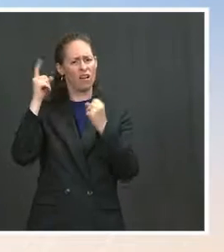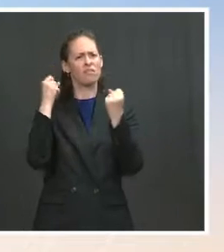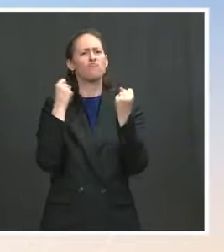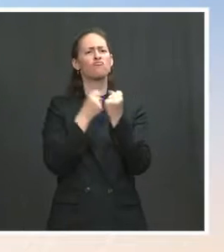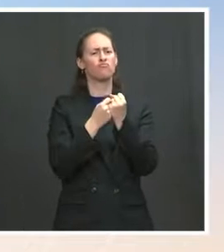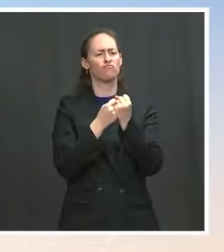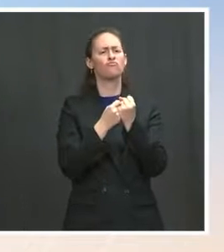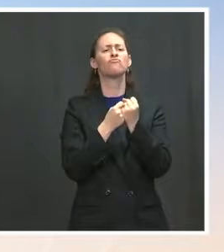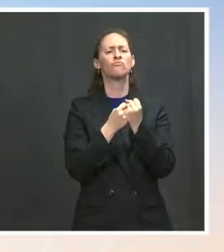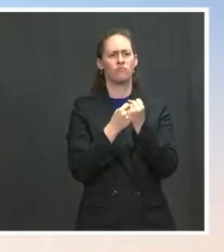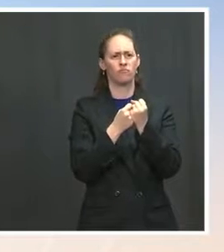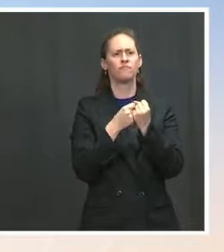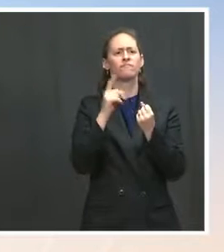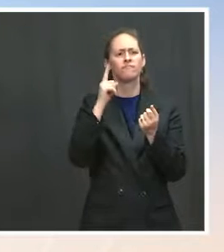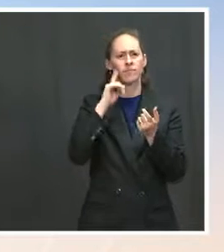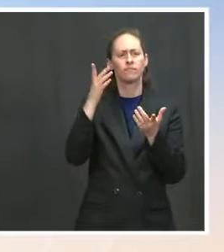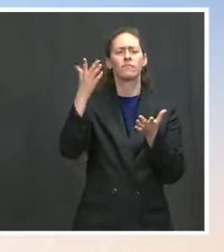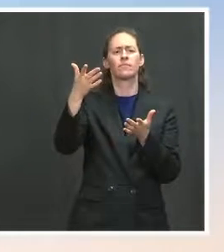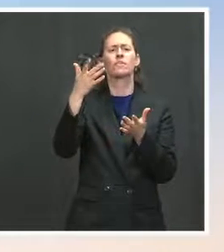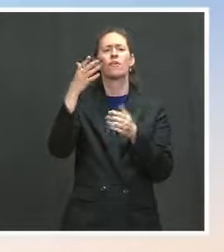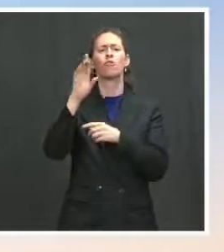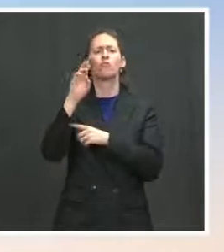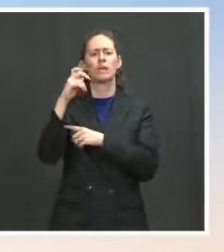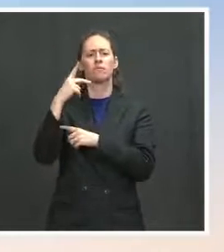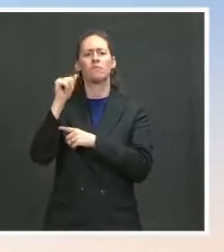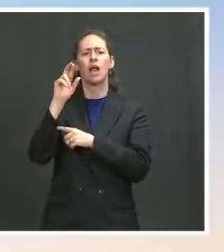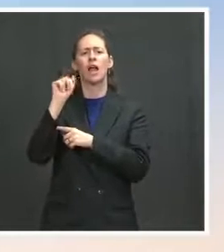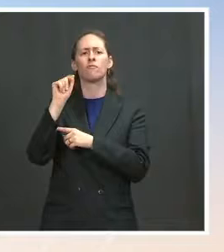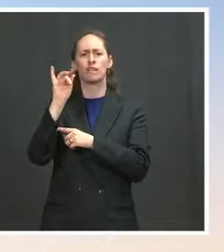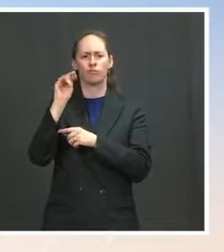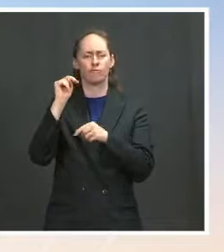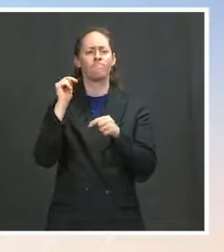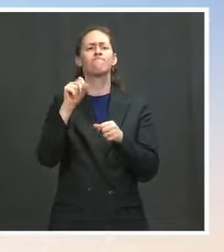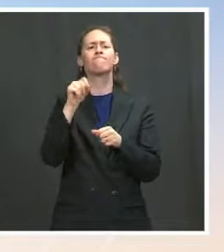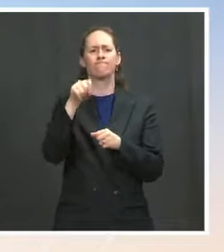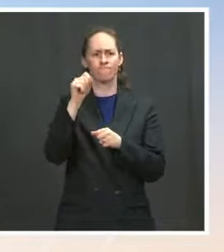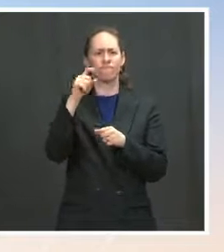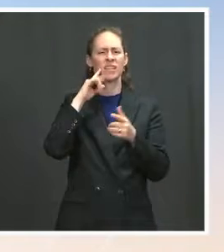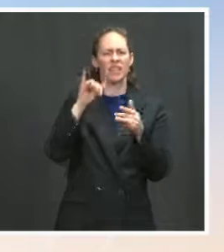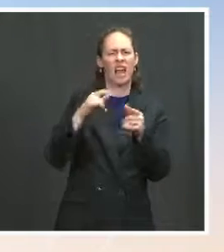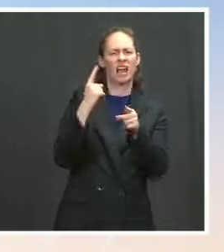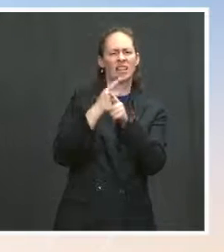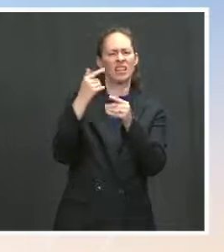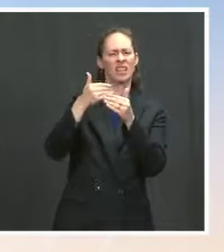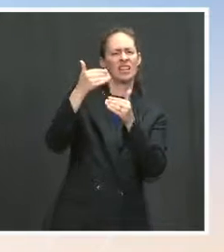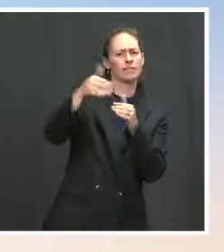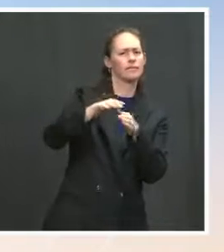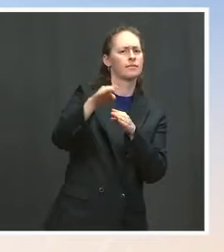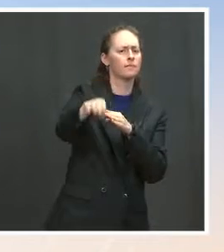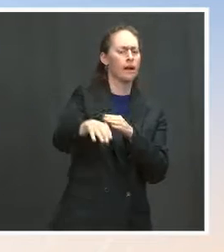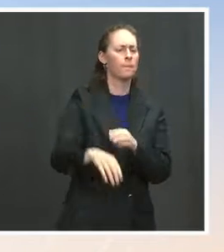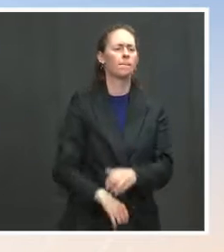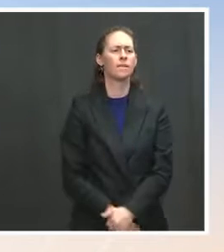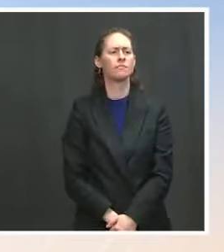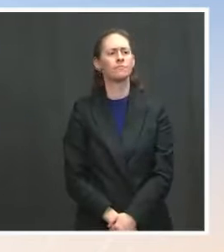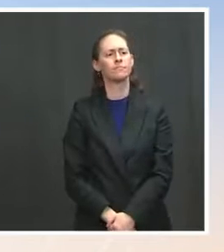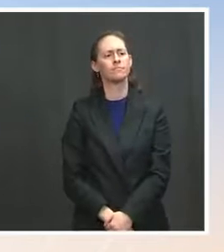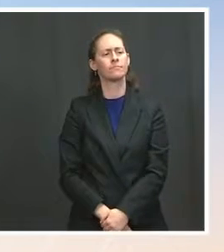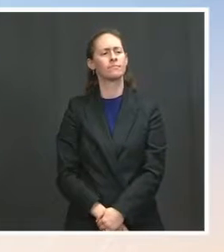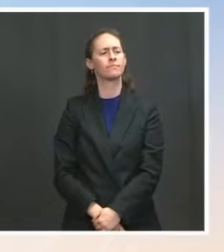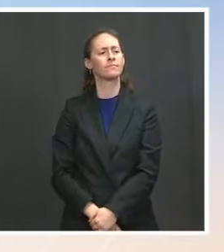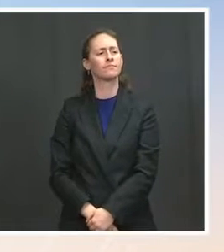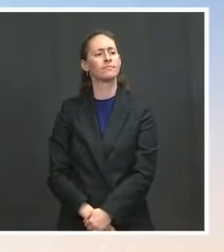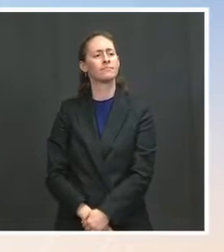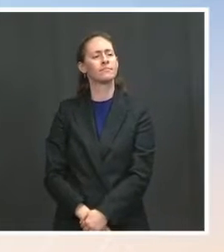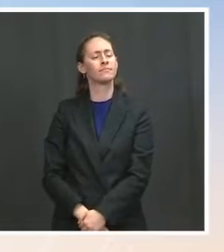reparations and feels that would be the best next step. Go ahead. Thank you, Jen. I know that you don't want to relitigate what